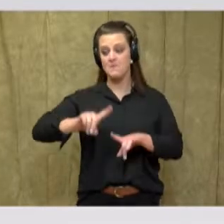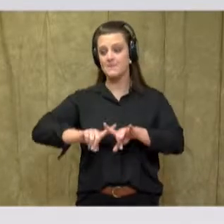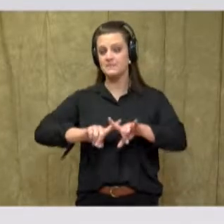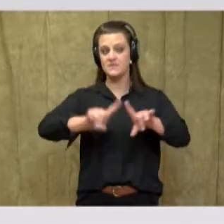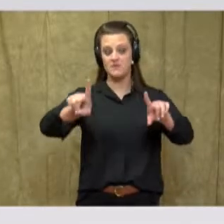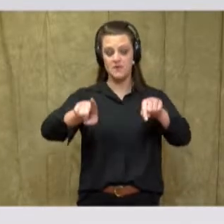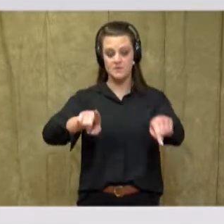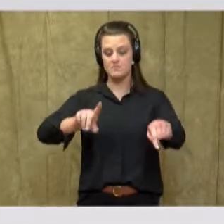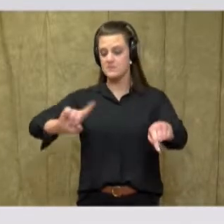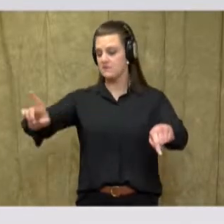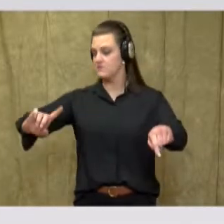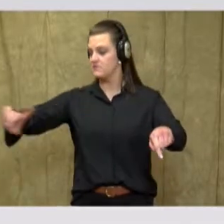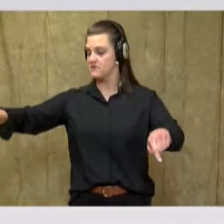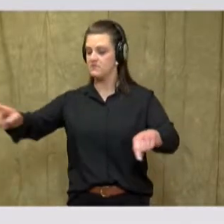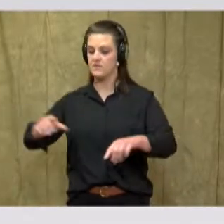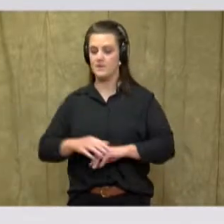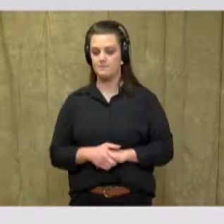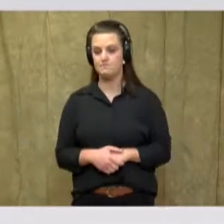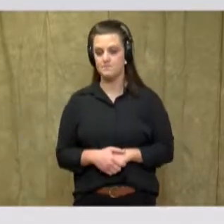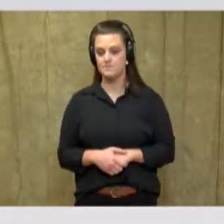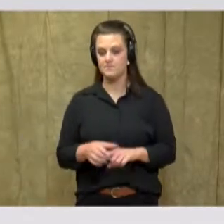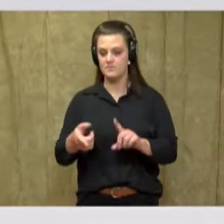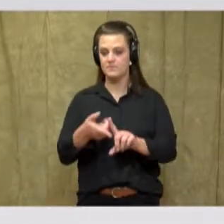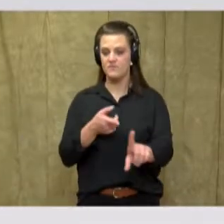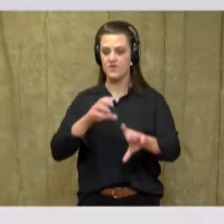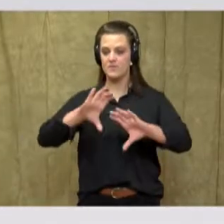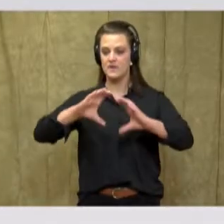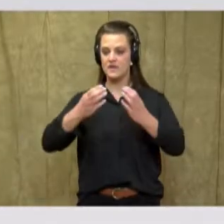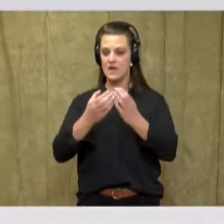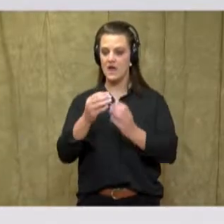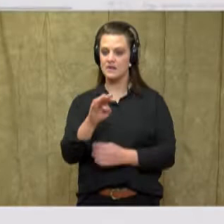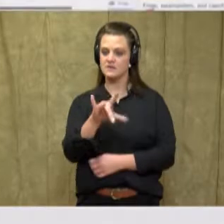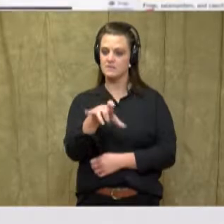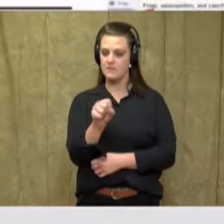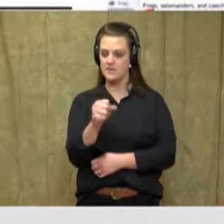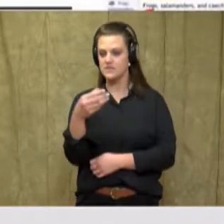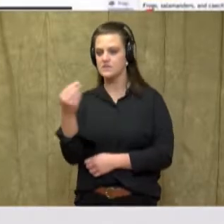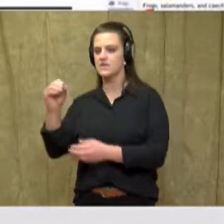your classmates and or your family members.